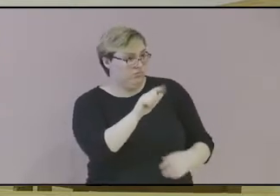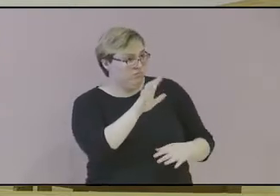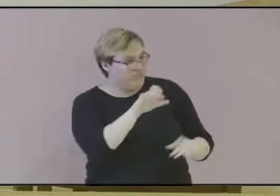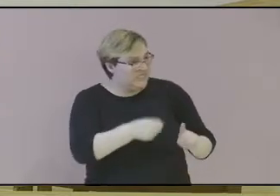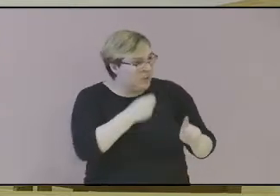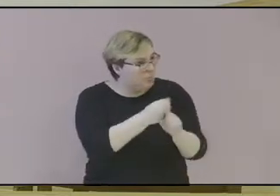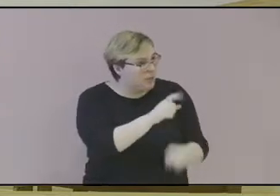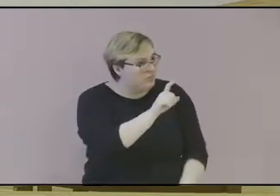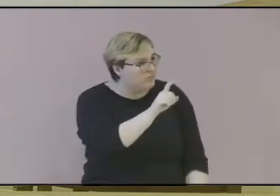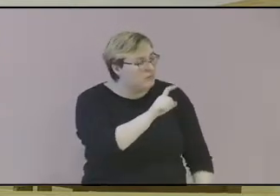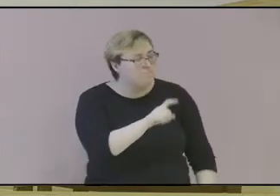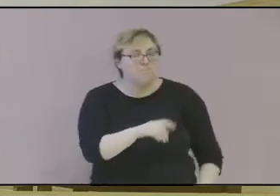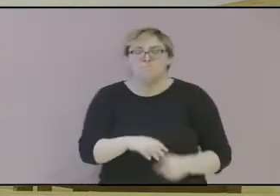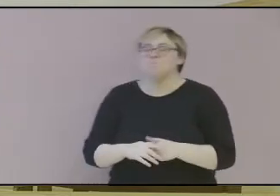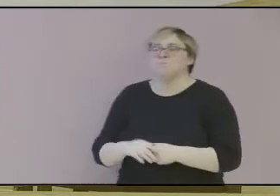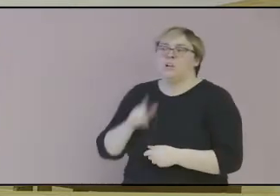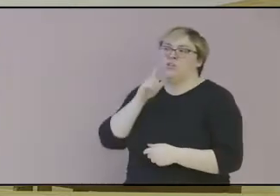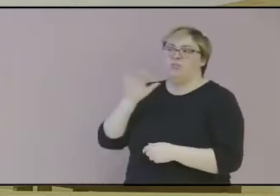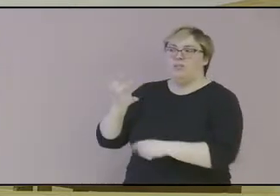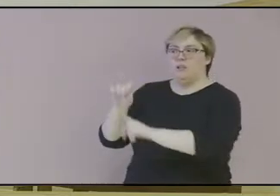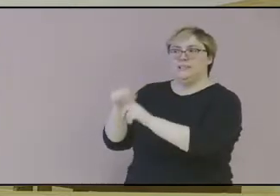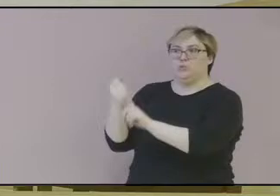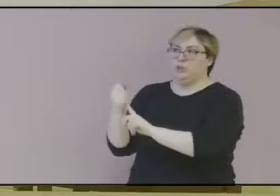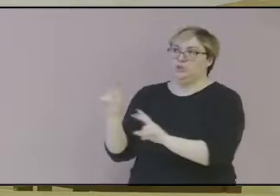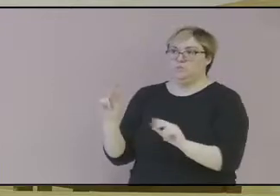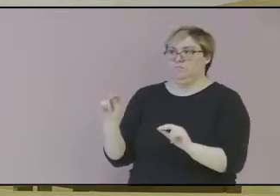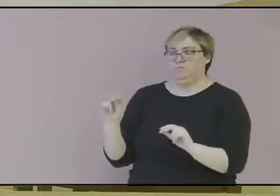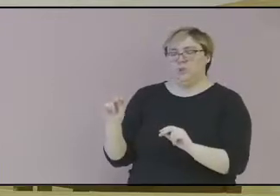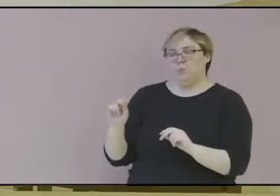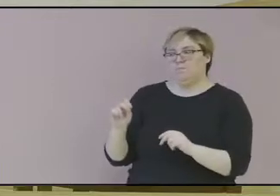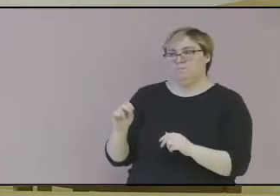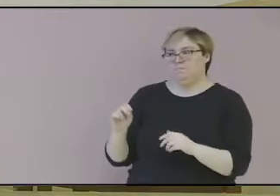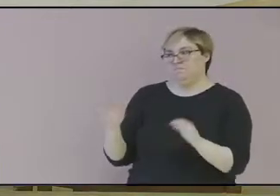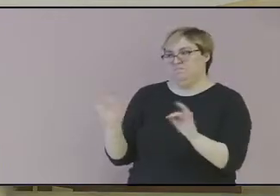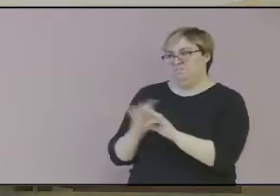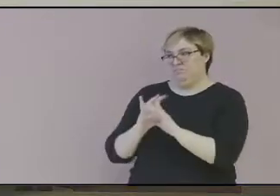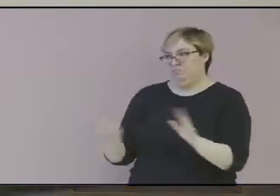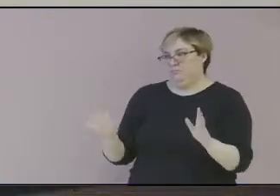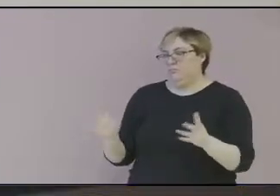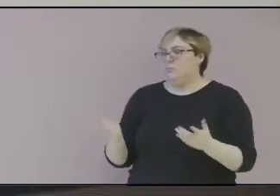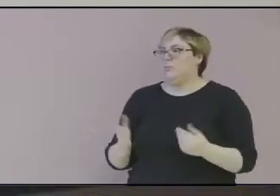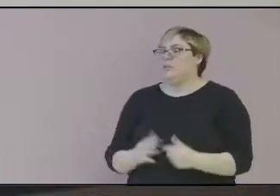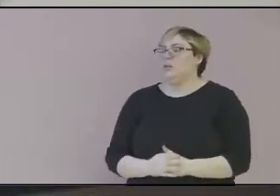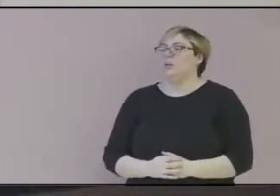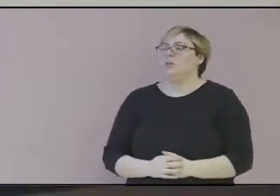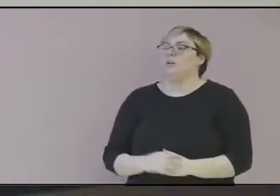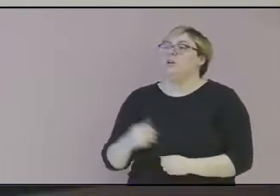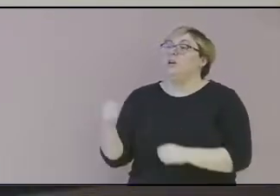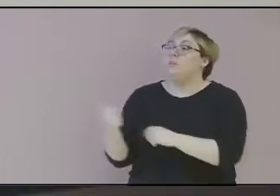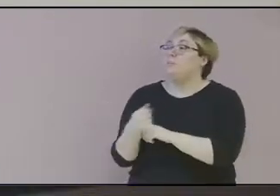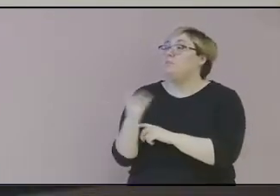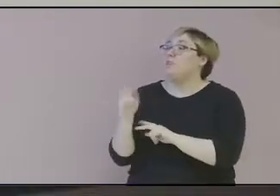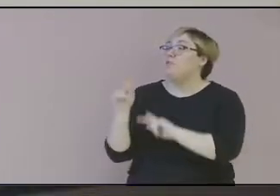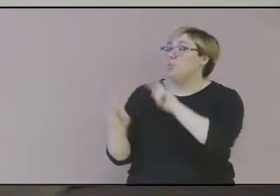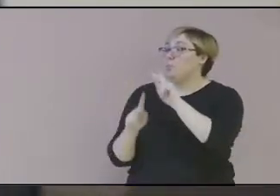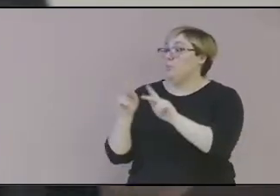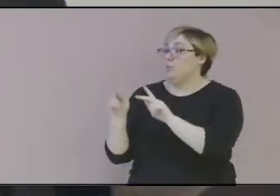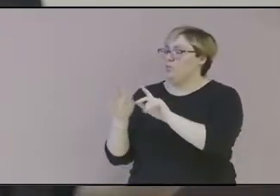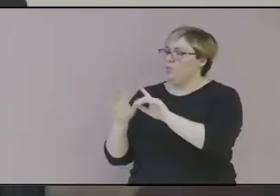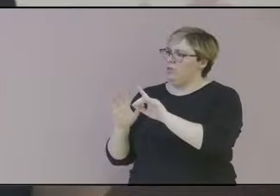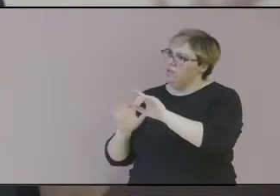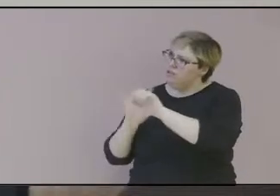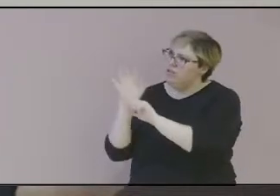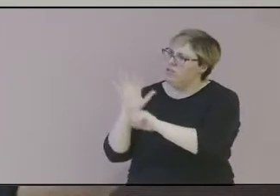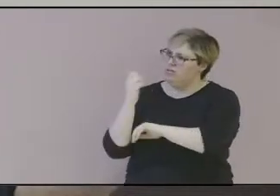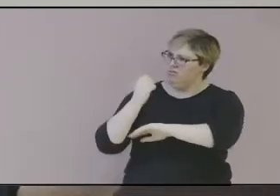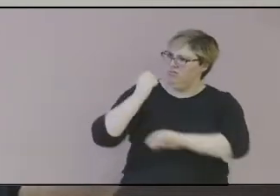way the protocols ended up looking. It didn't matter at all. There were the few people who pushed back and said, we